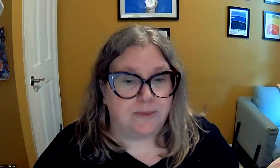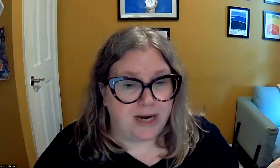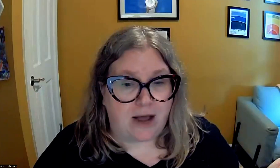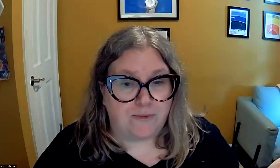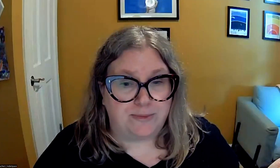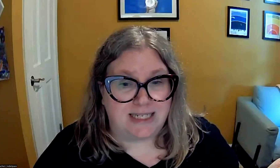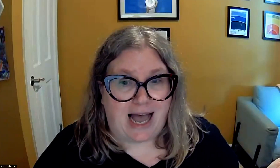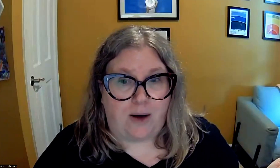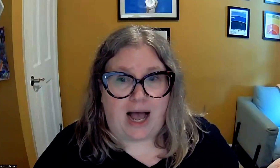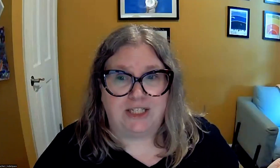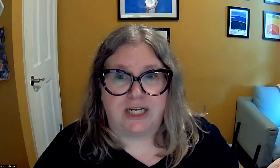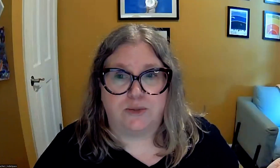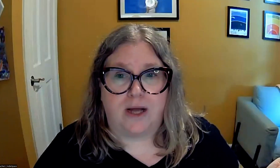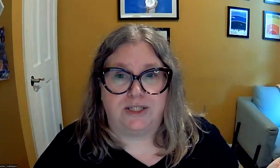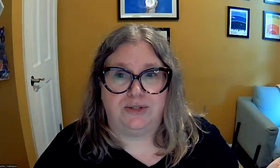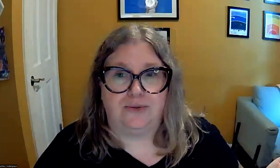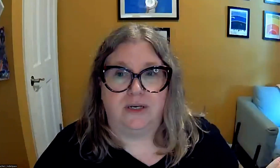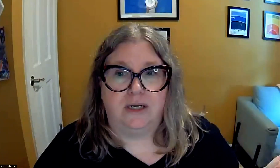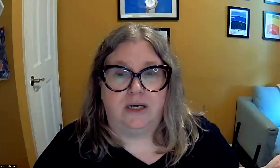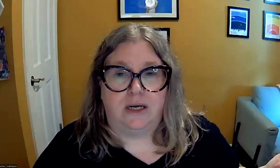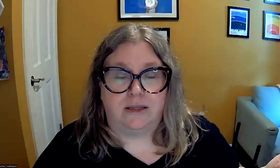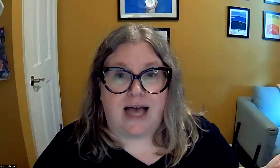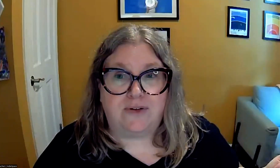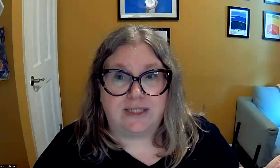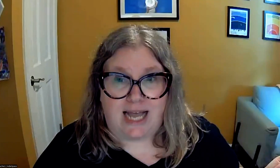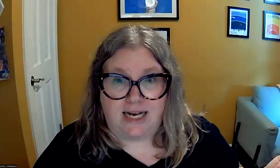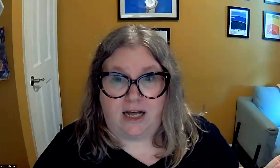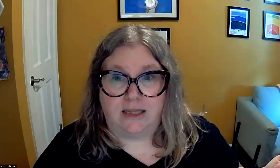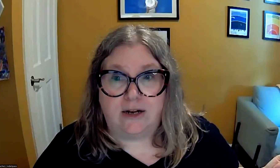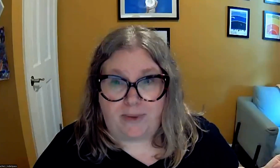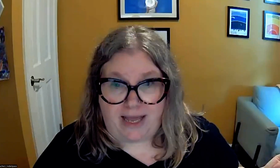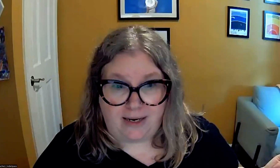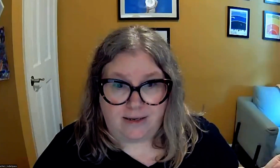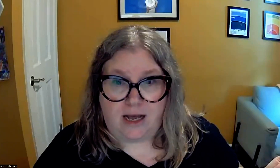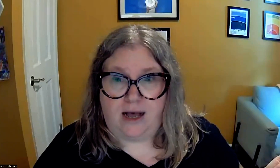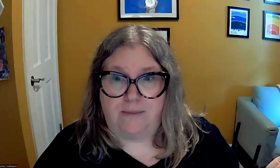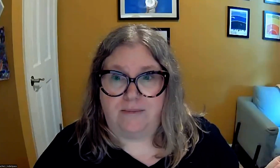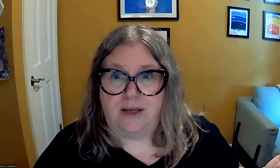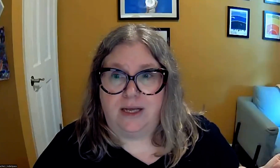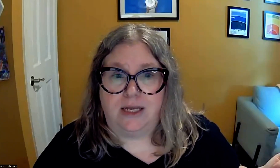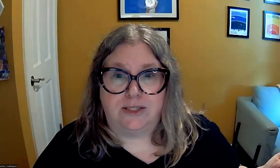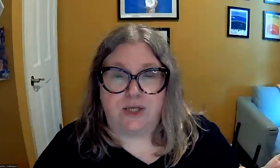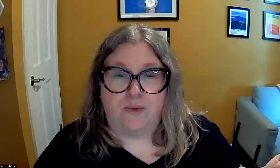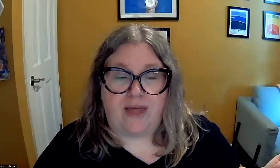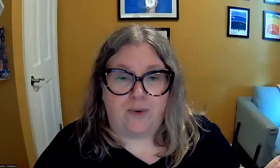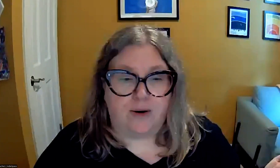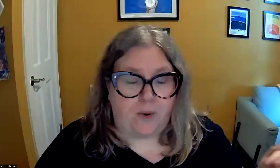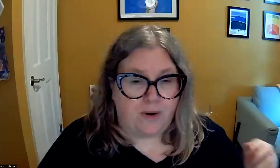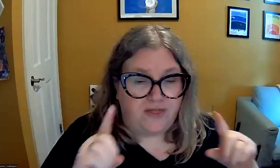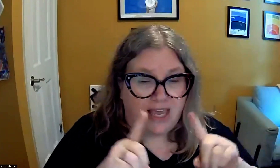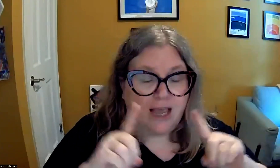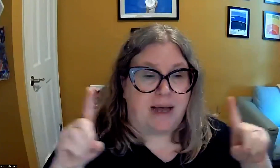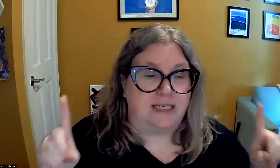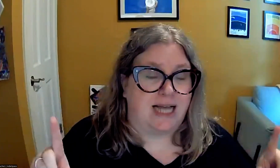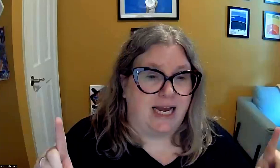go into the breakout rooms now, I just want to level set a little bit, so that when